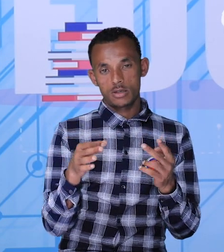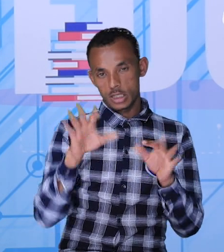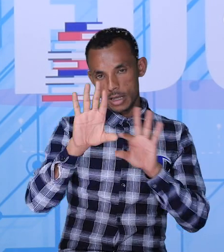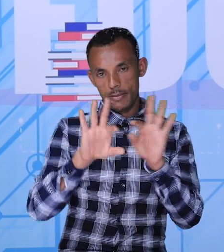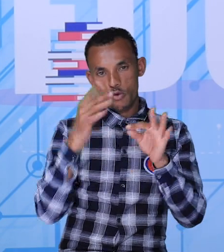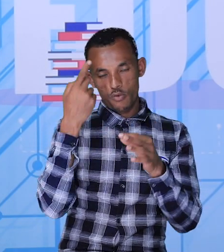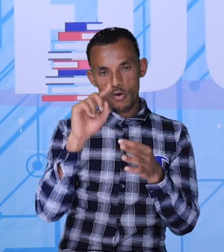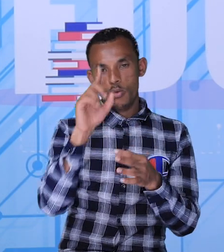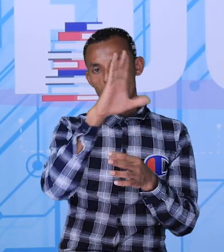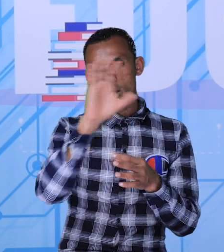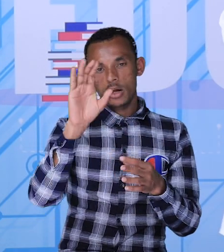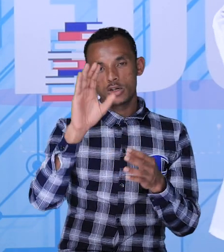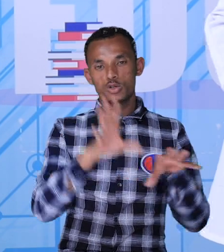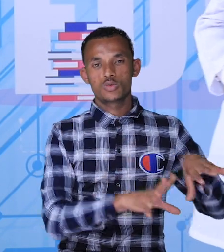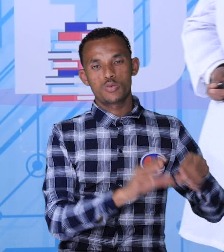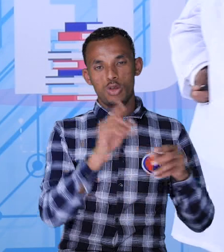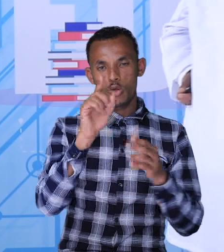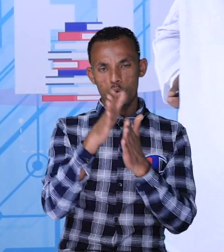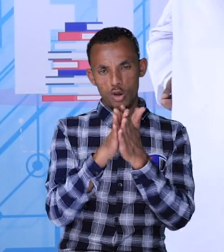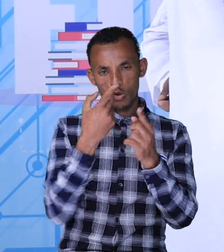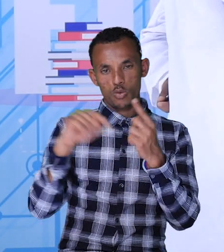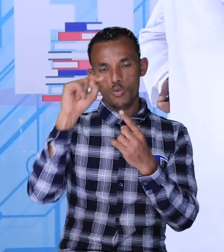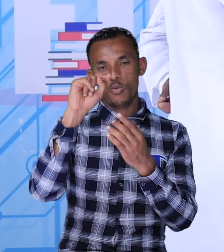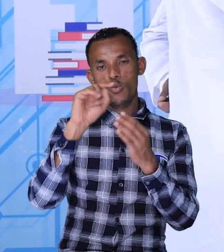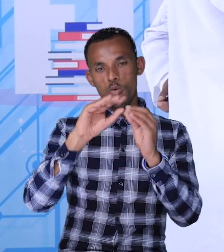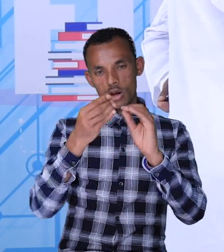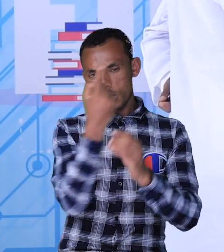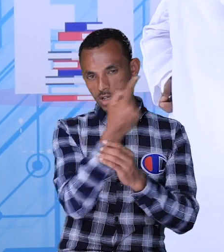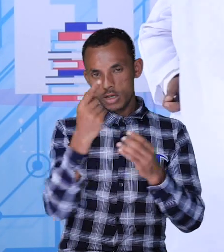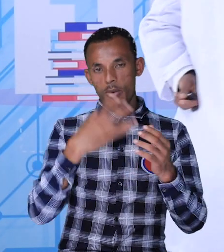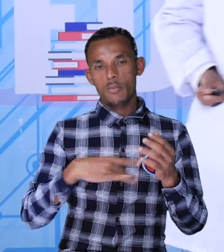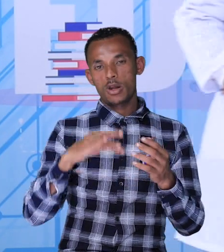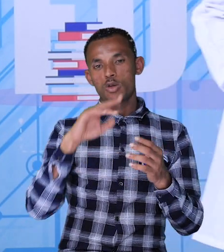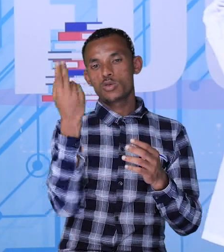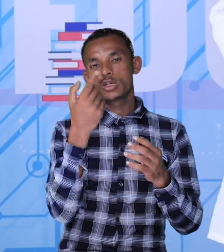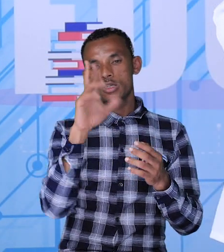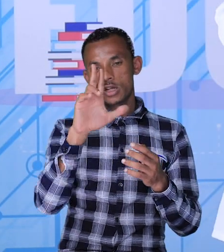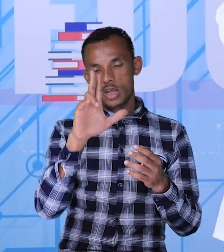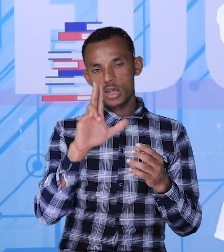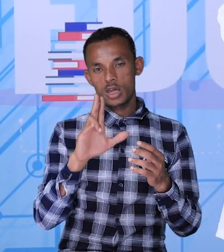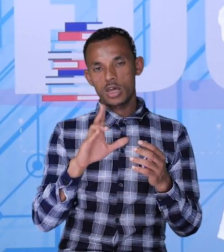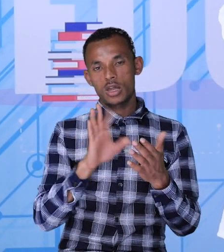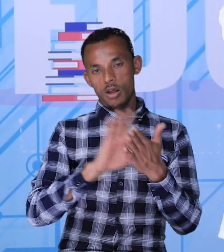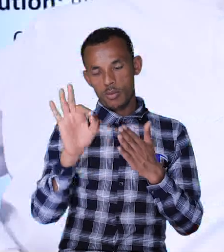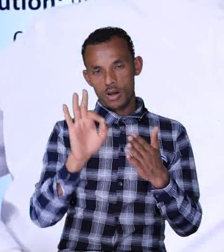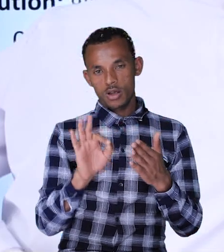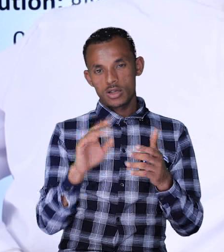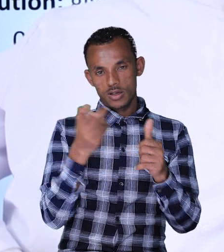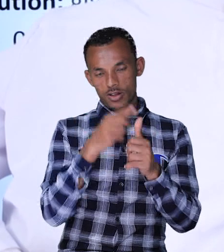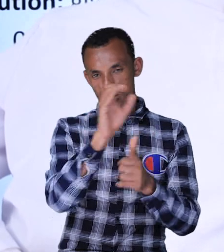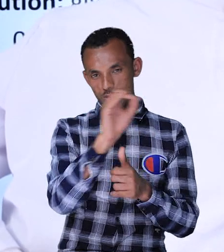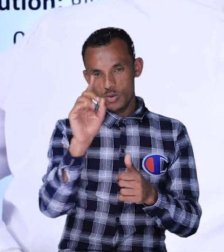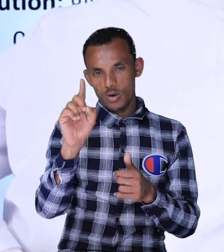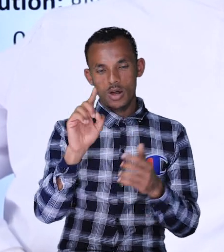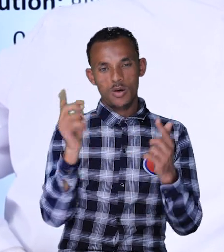sample from 100 students, you need to code each member using 3-digit number. That means the first member will be 001,